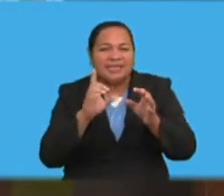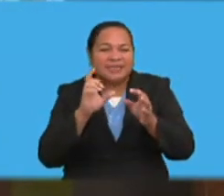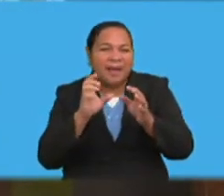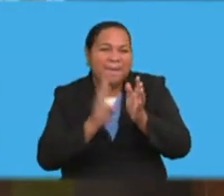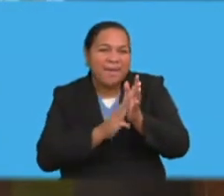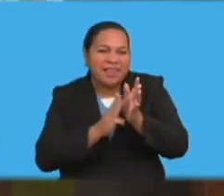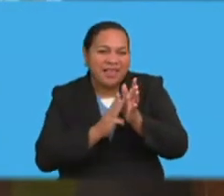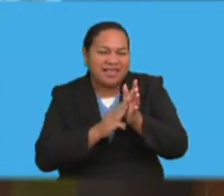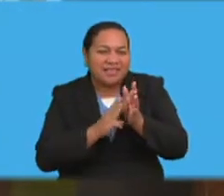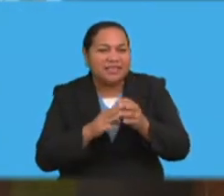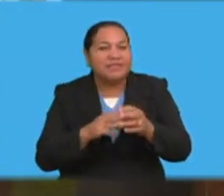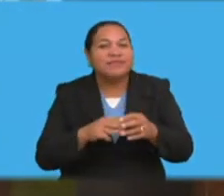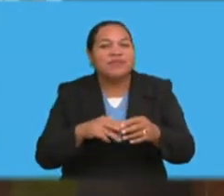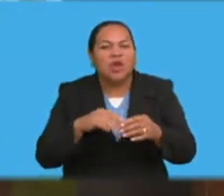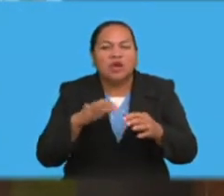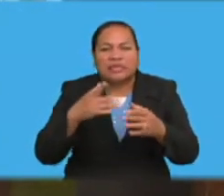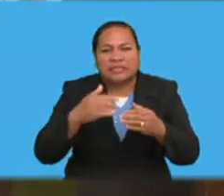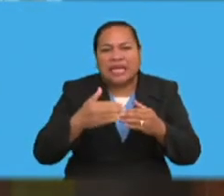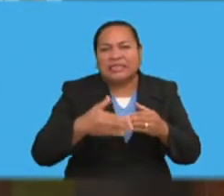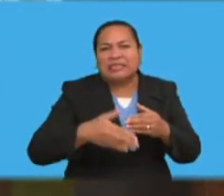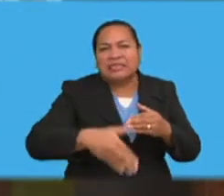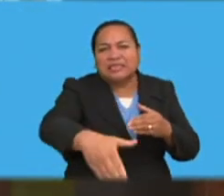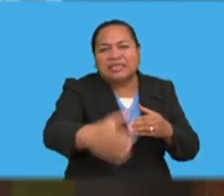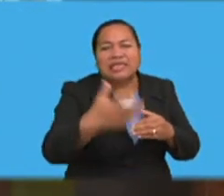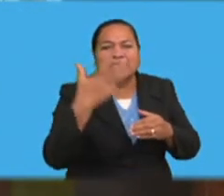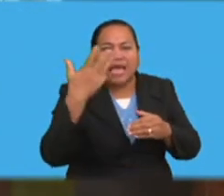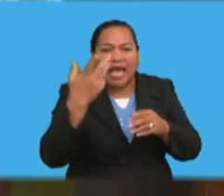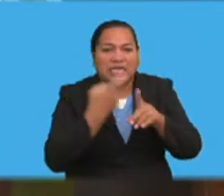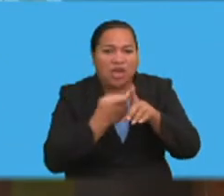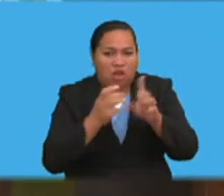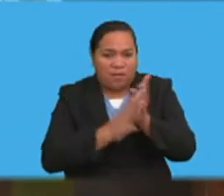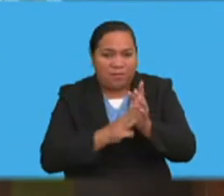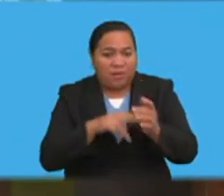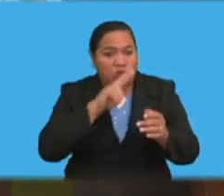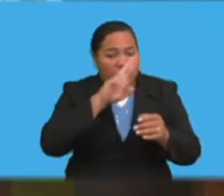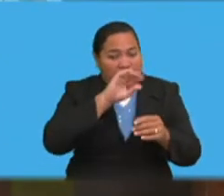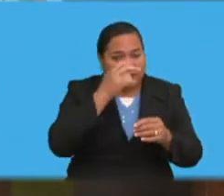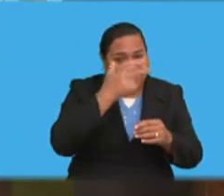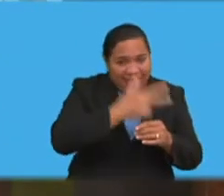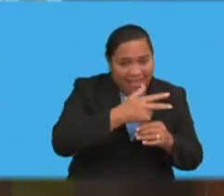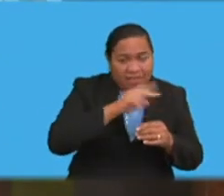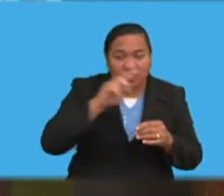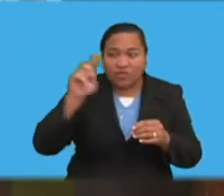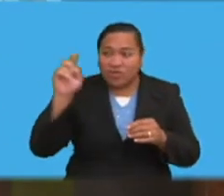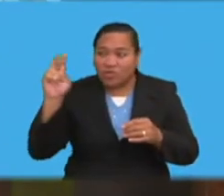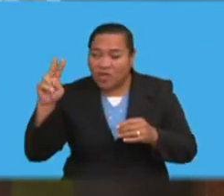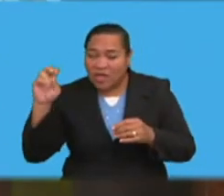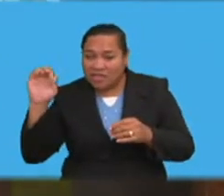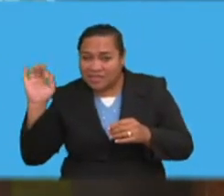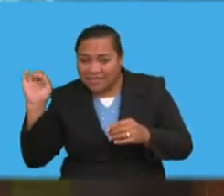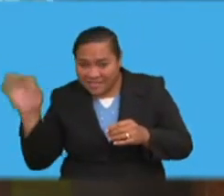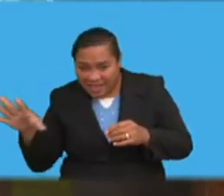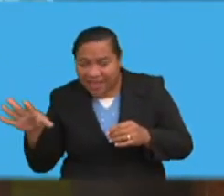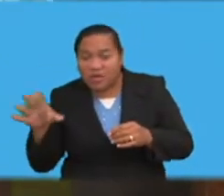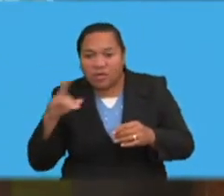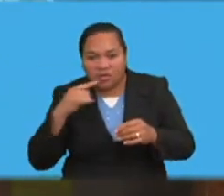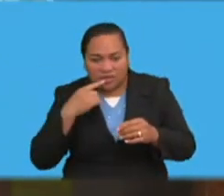covering a length of 9 kilometers, Madam Speaker. From 2008 to 2010, the dredging was done in 3 phases,